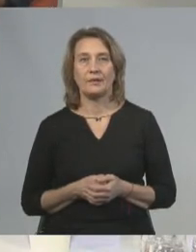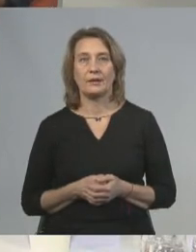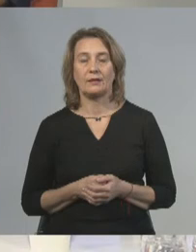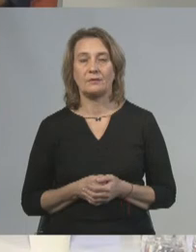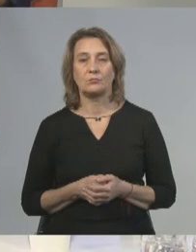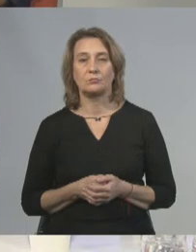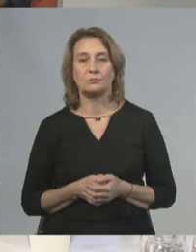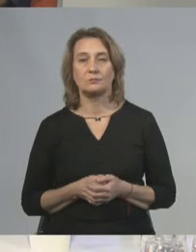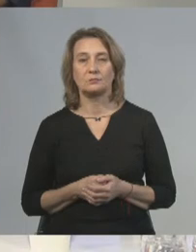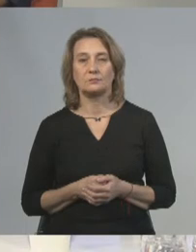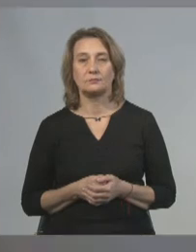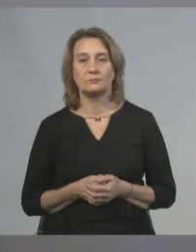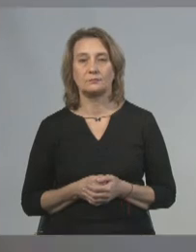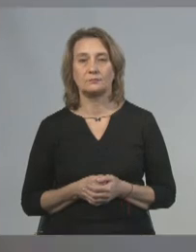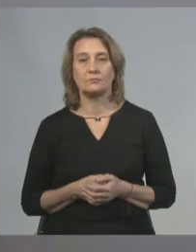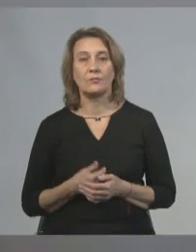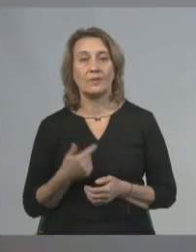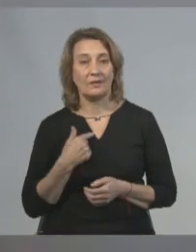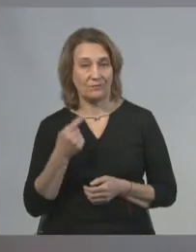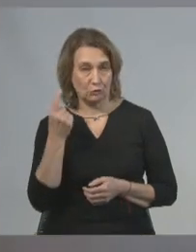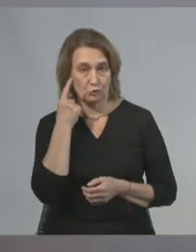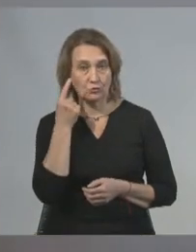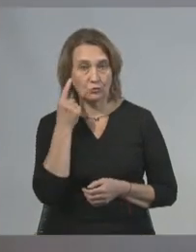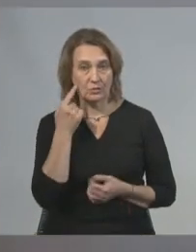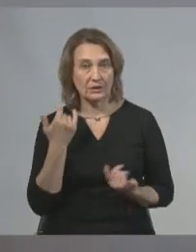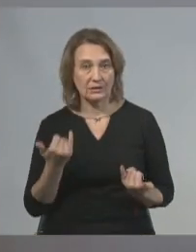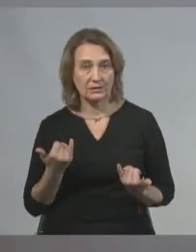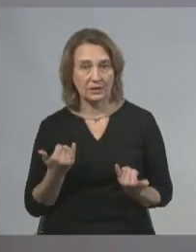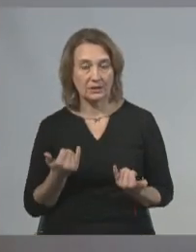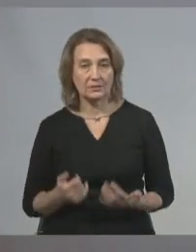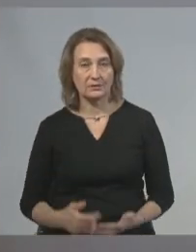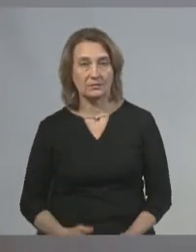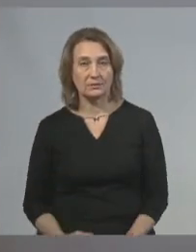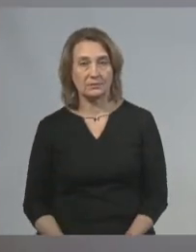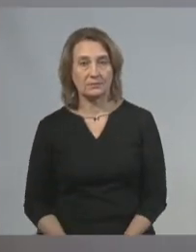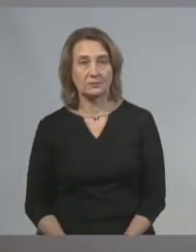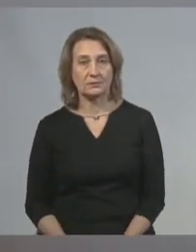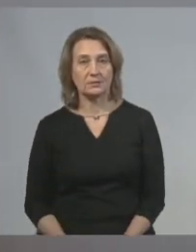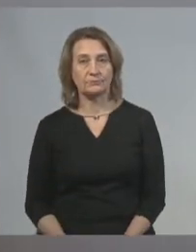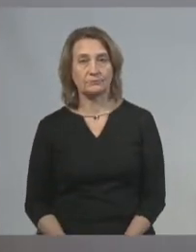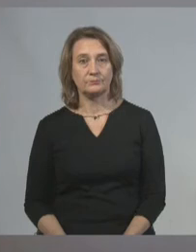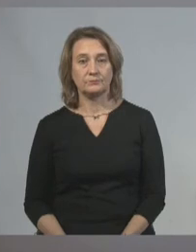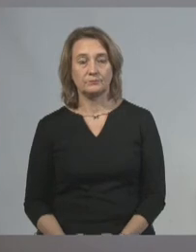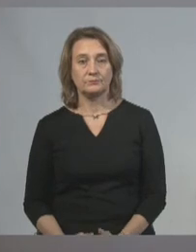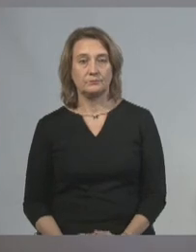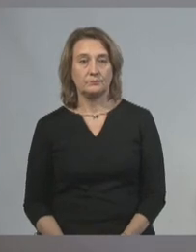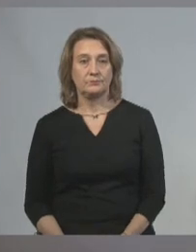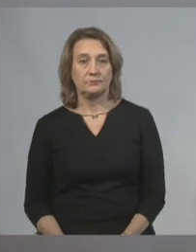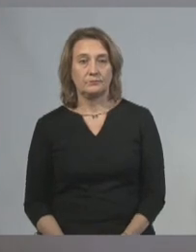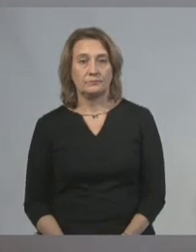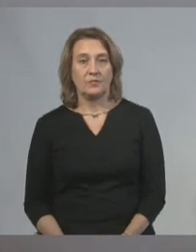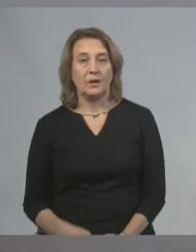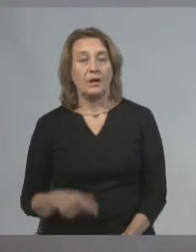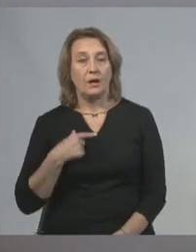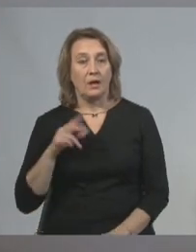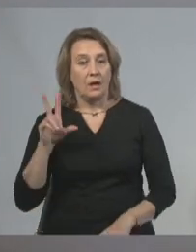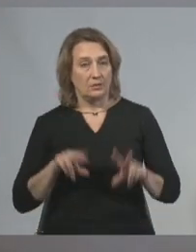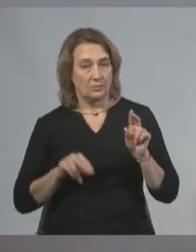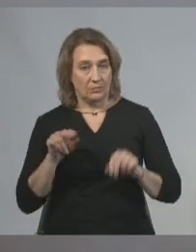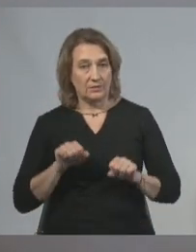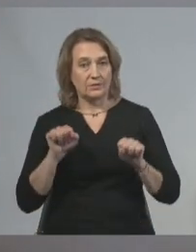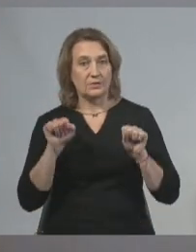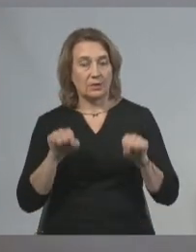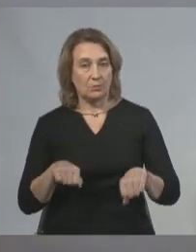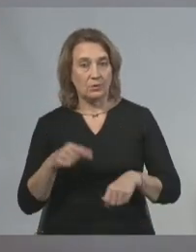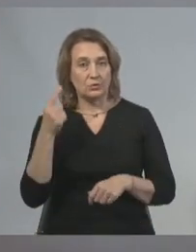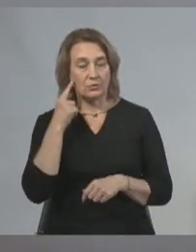could you hear me right now i pressed a button hopefully uh you can hear me so uh first of all i